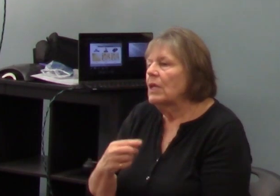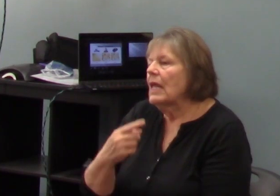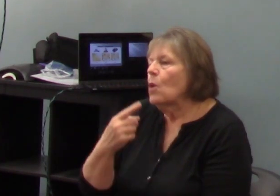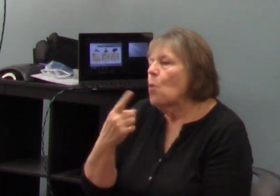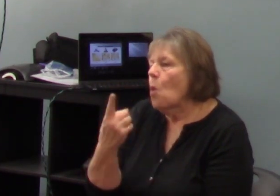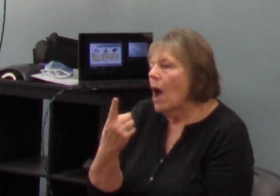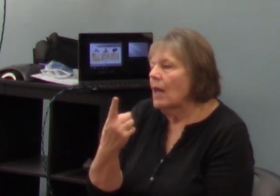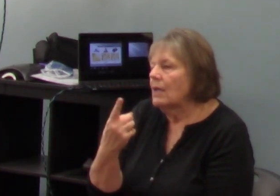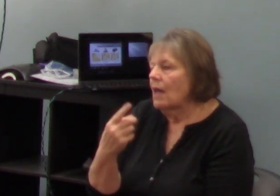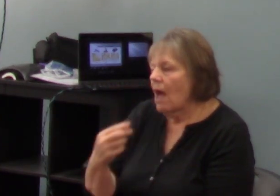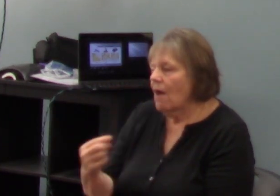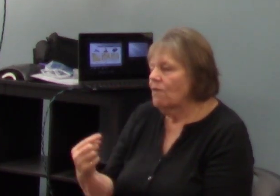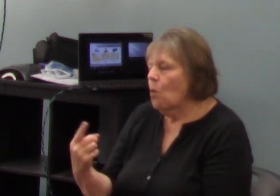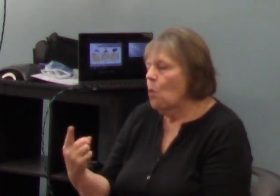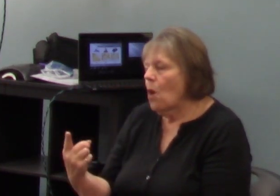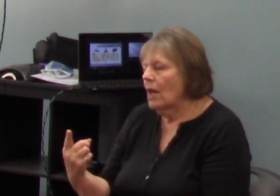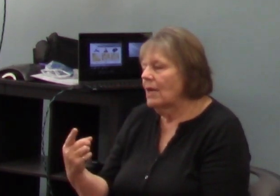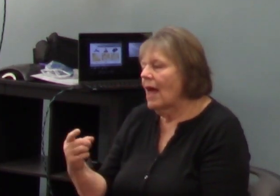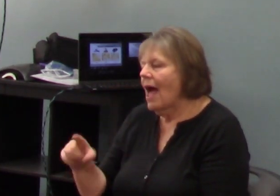100,000.